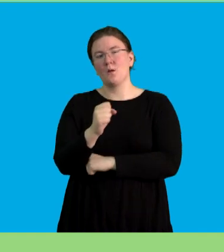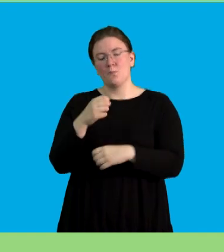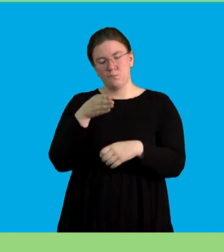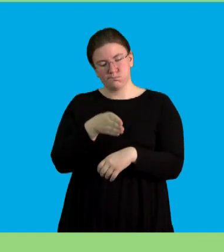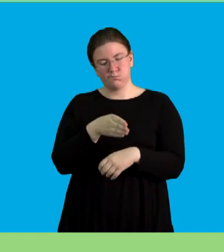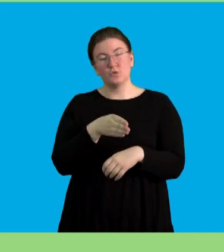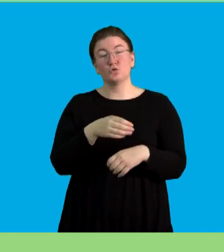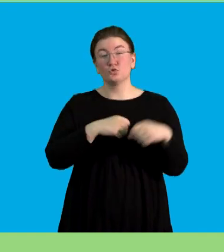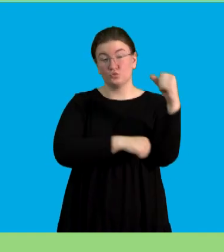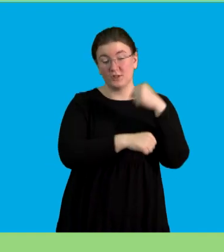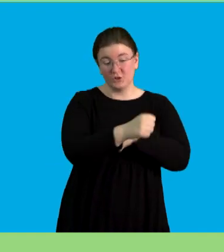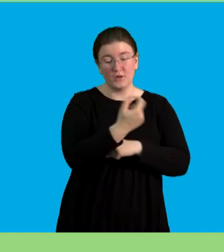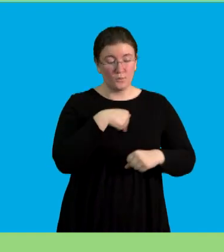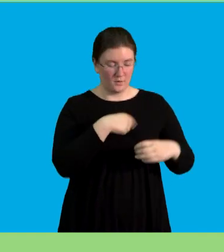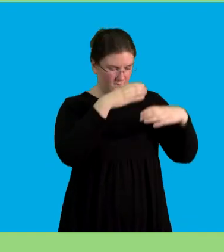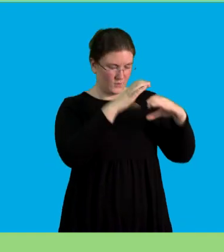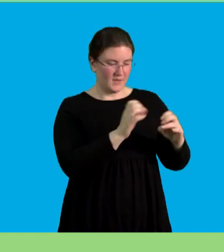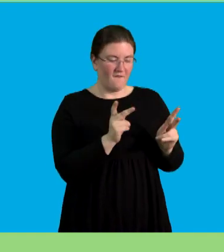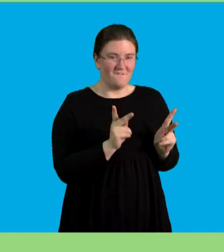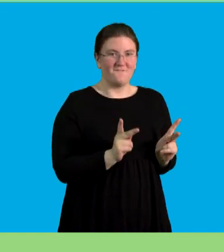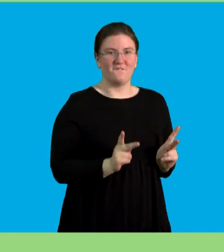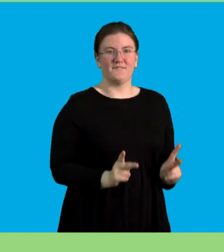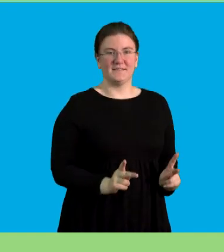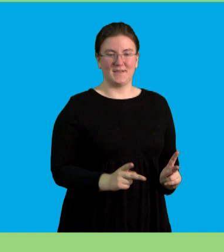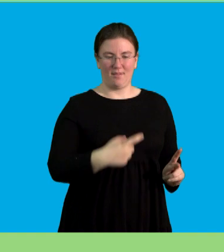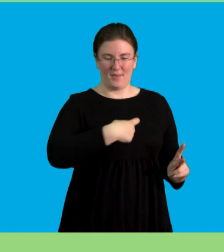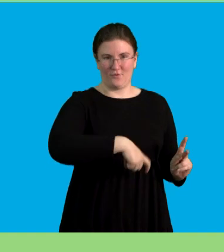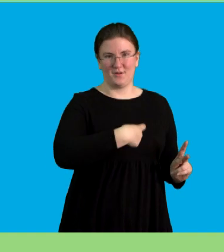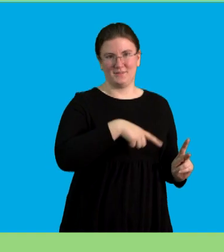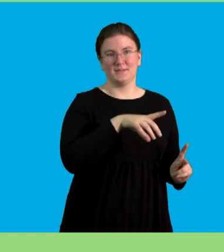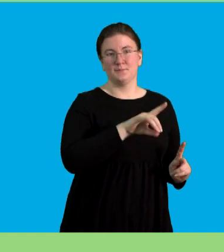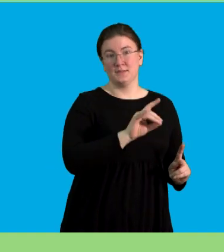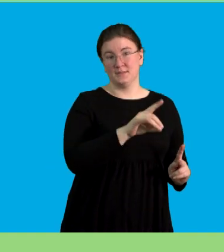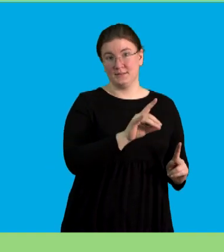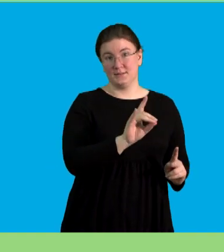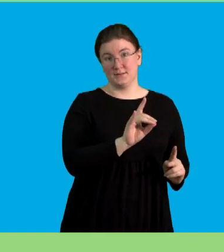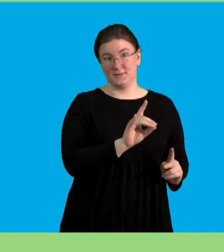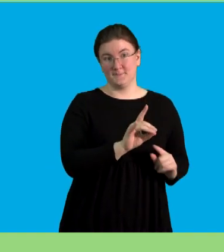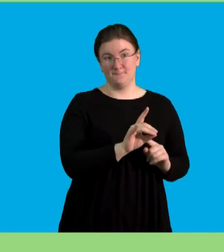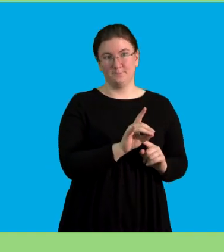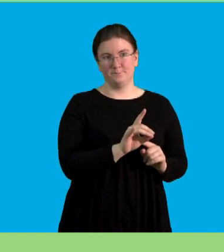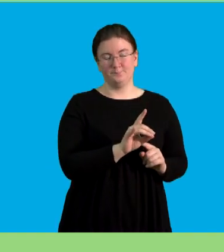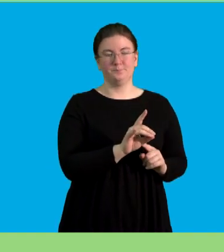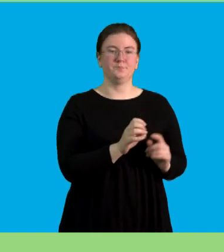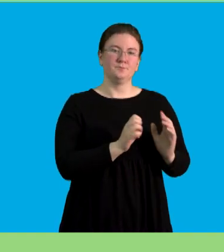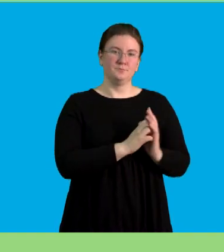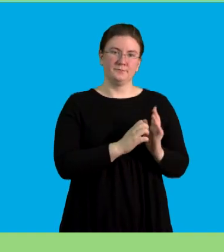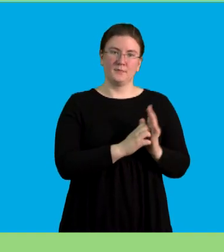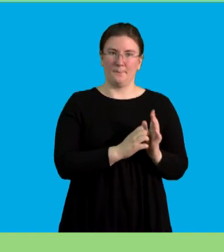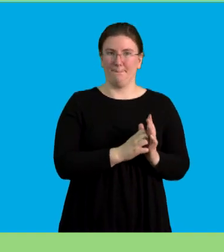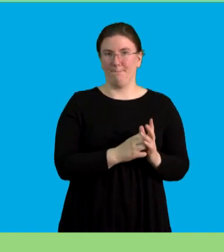we are focusing on the physical characteristics of a species. Okay, an